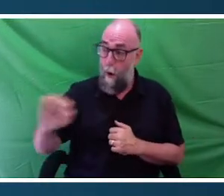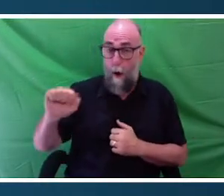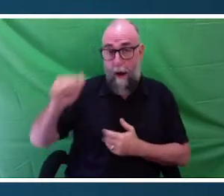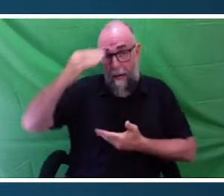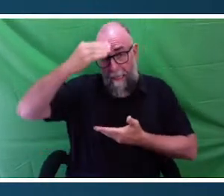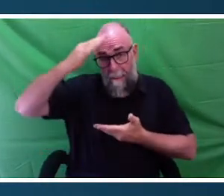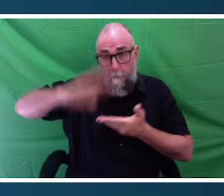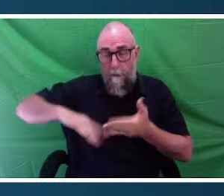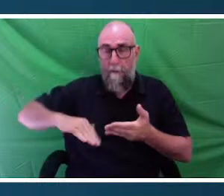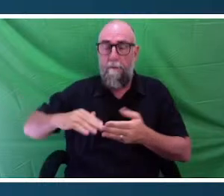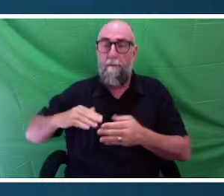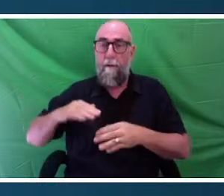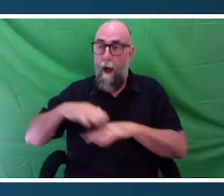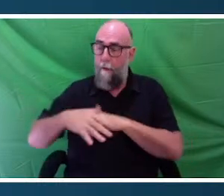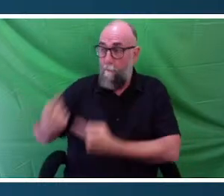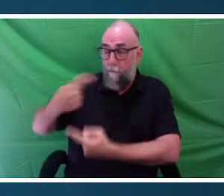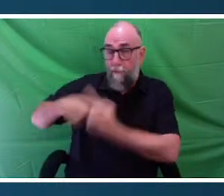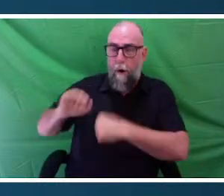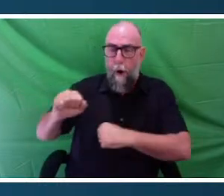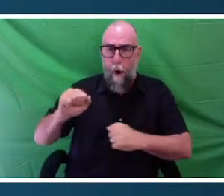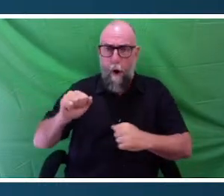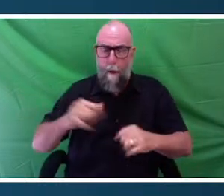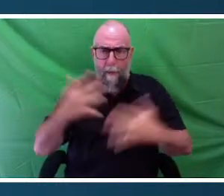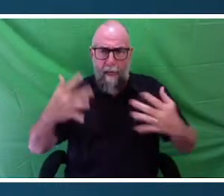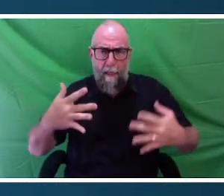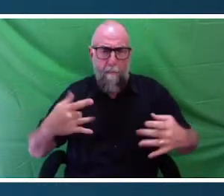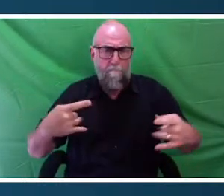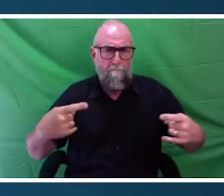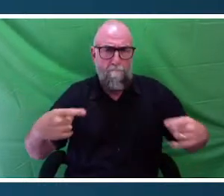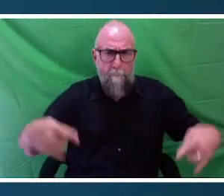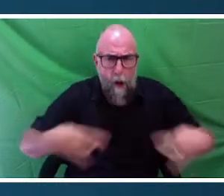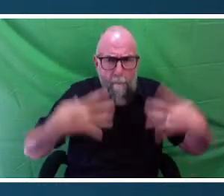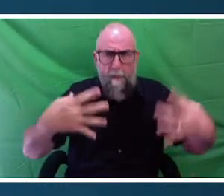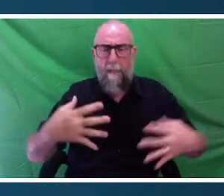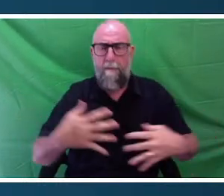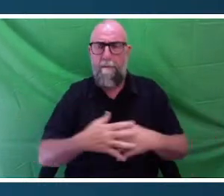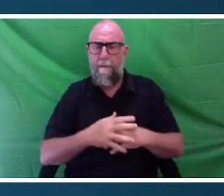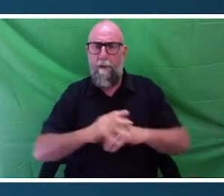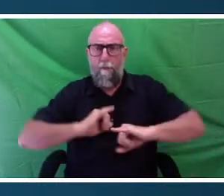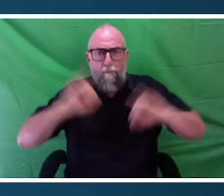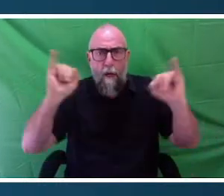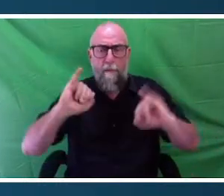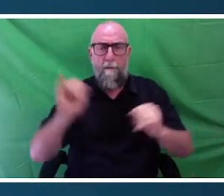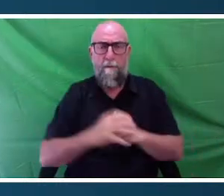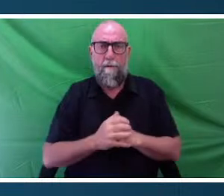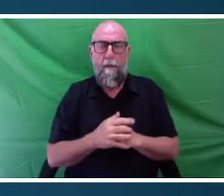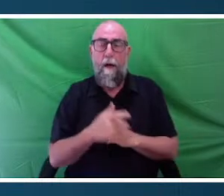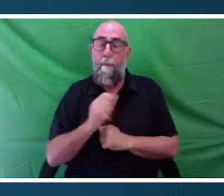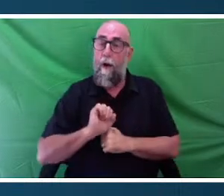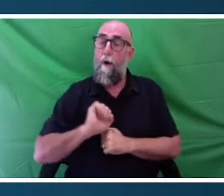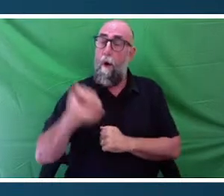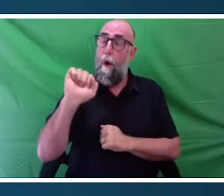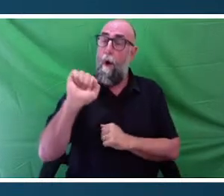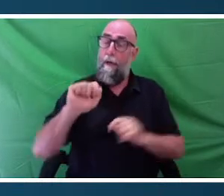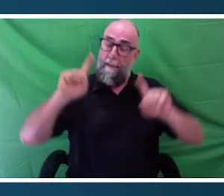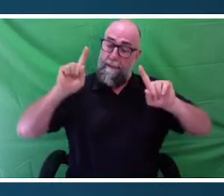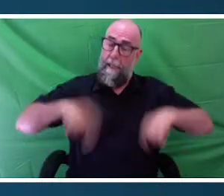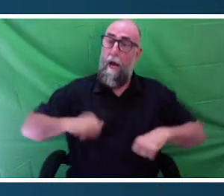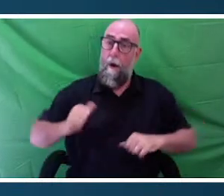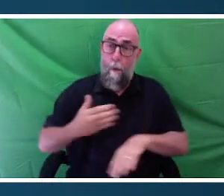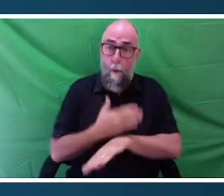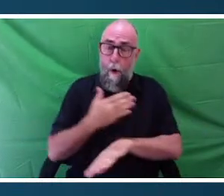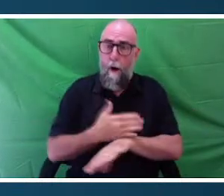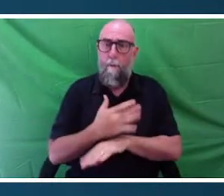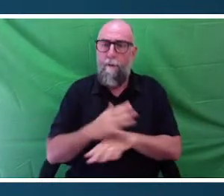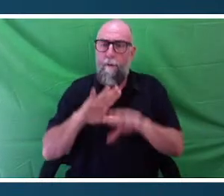conflict and crisis zones, the early part of her career was in global health and health security and encompass